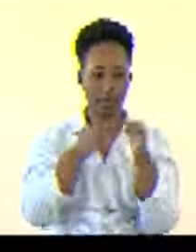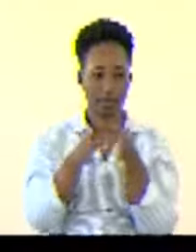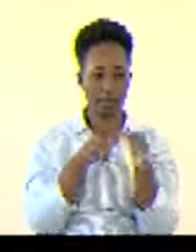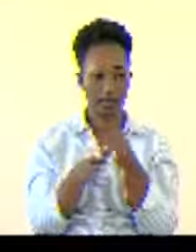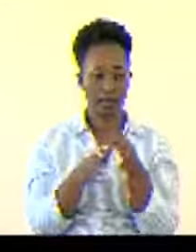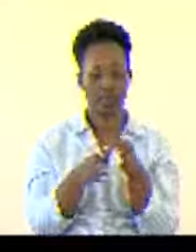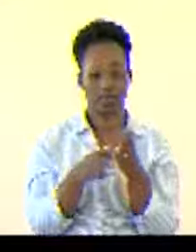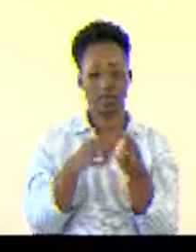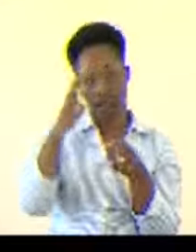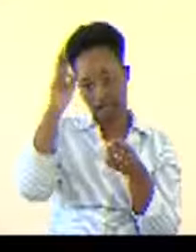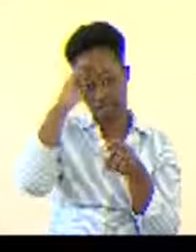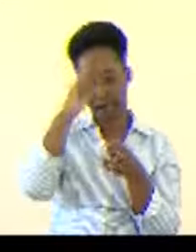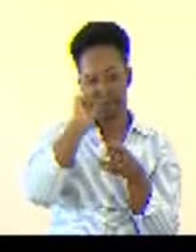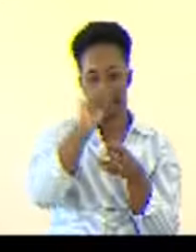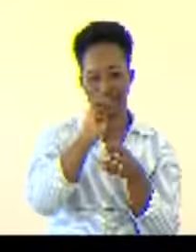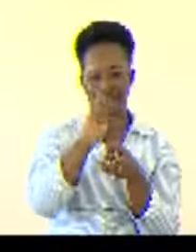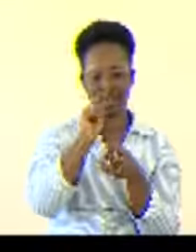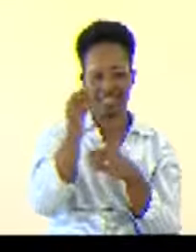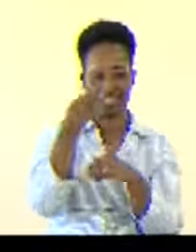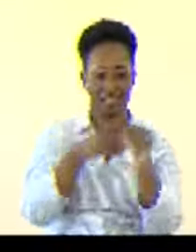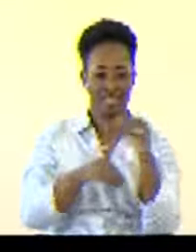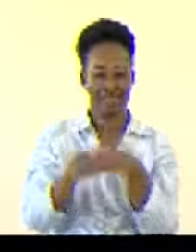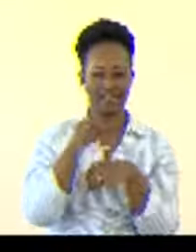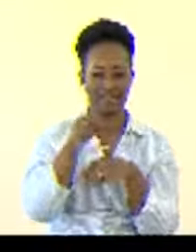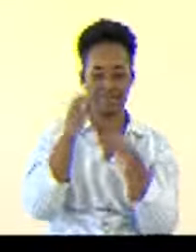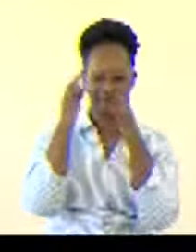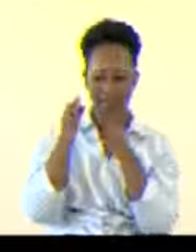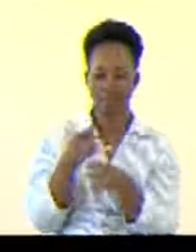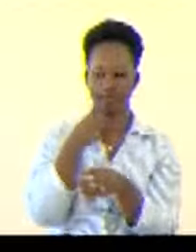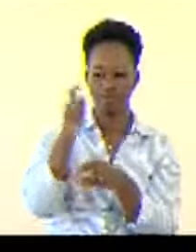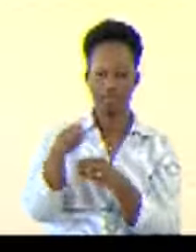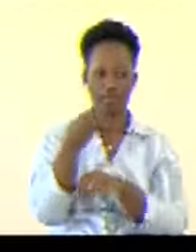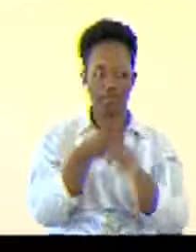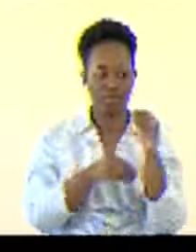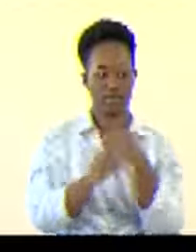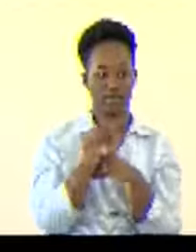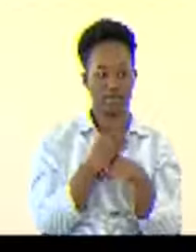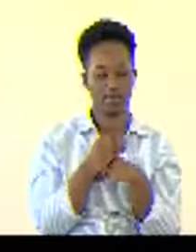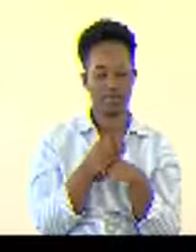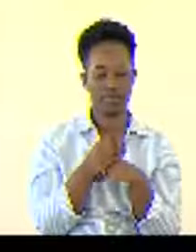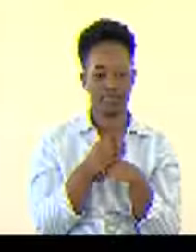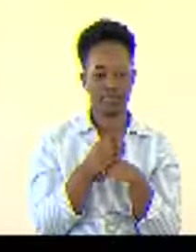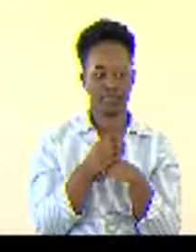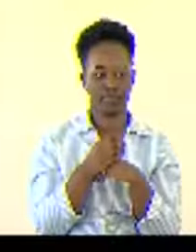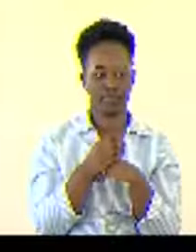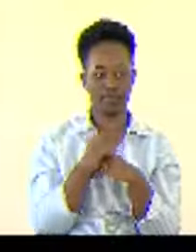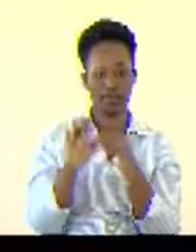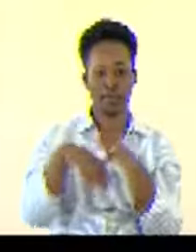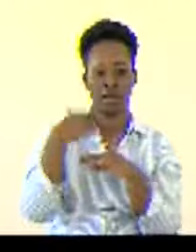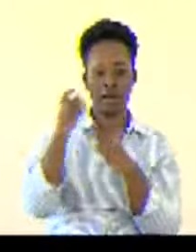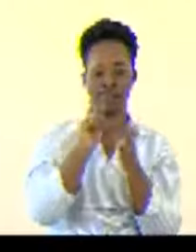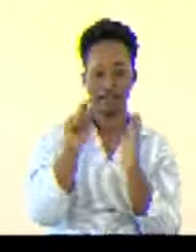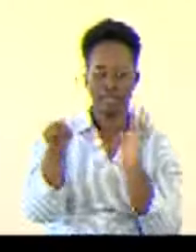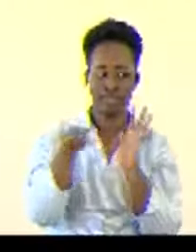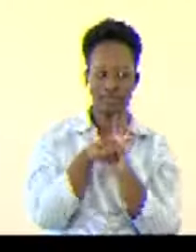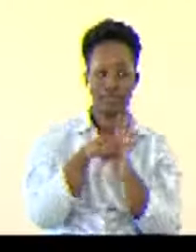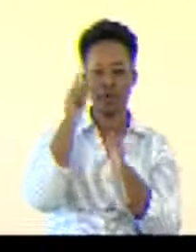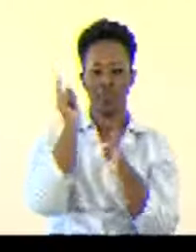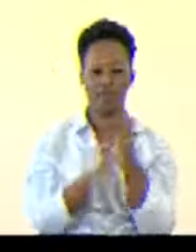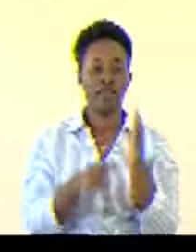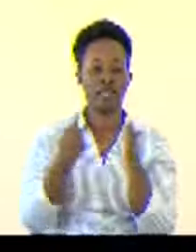net sales, these are goods sold. Net sales, actual value of goods sold, after subtracting what you call